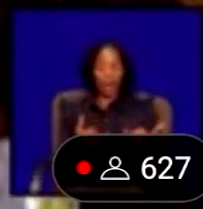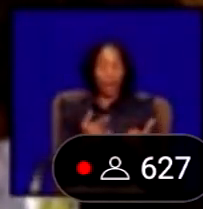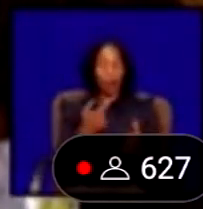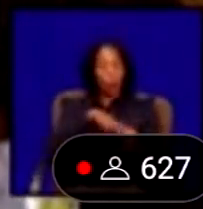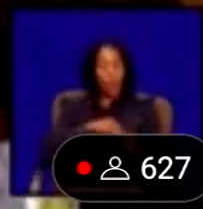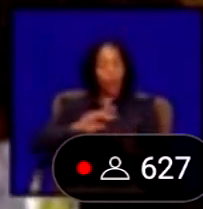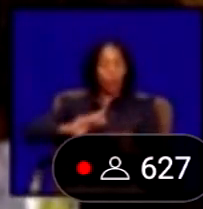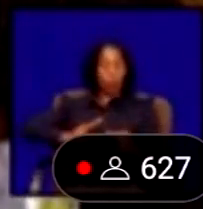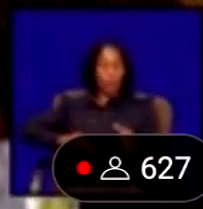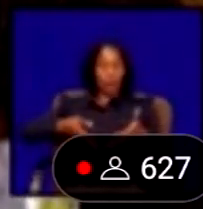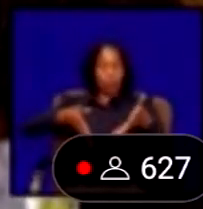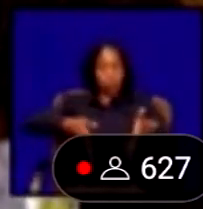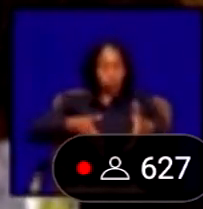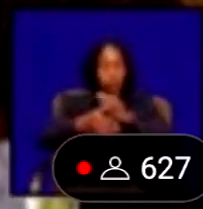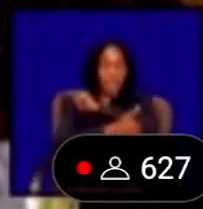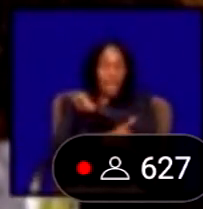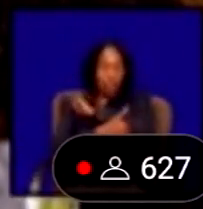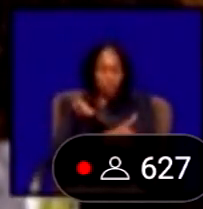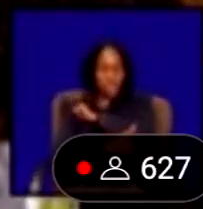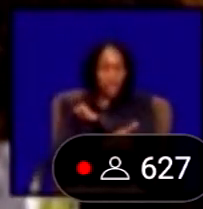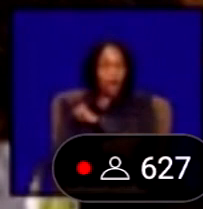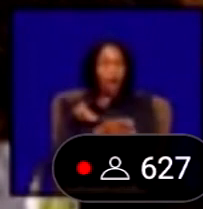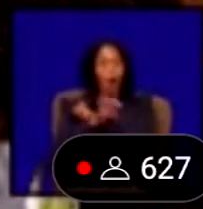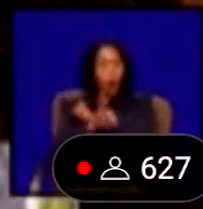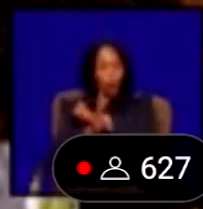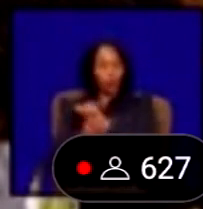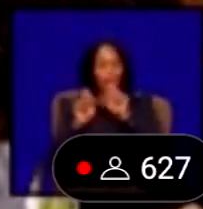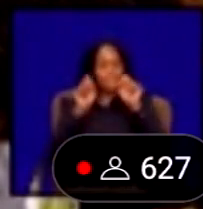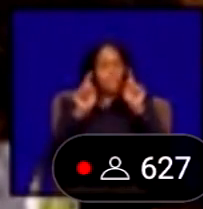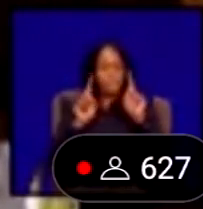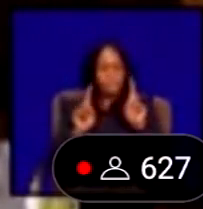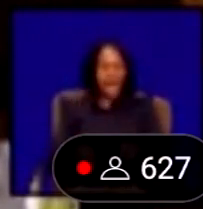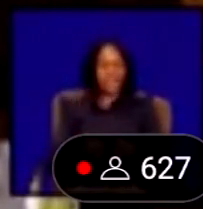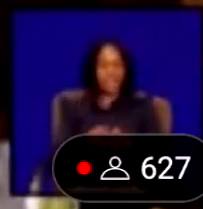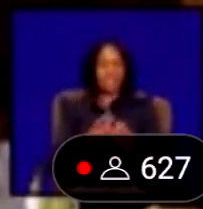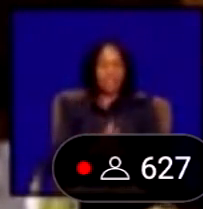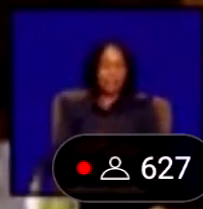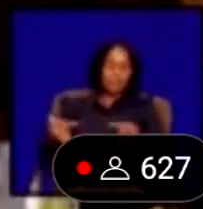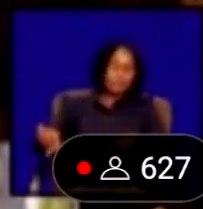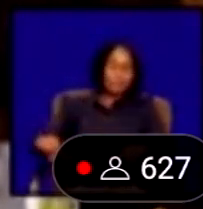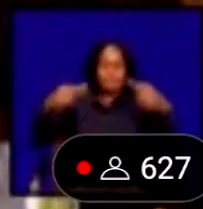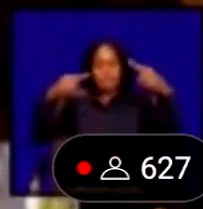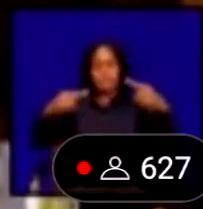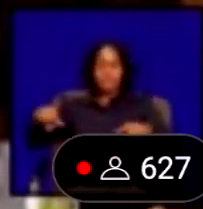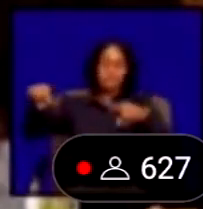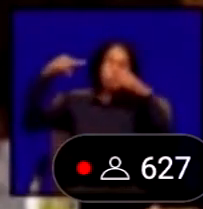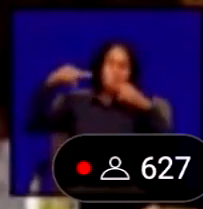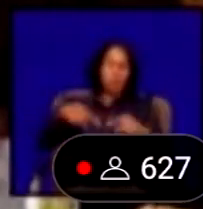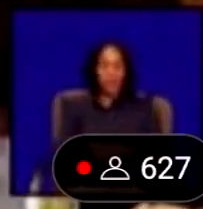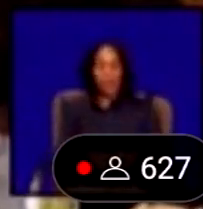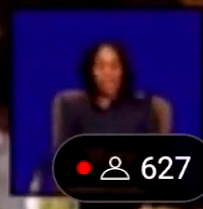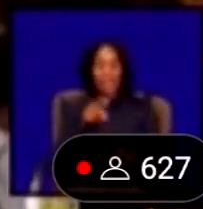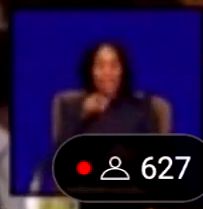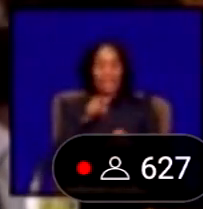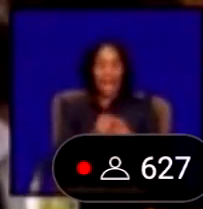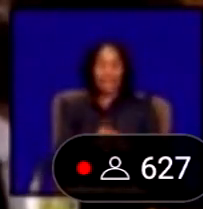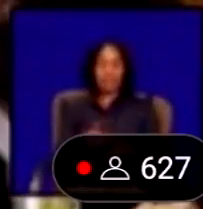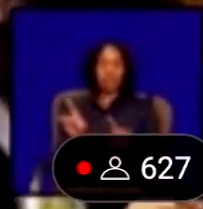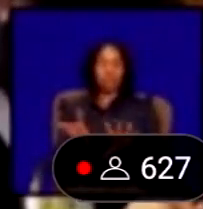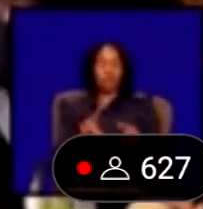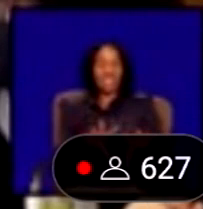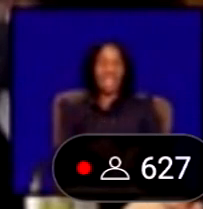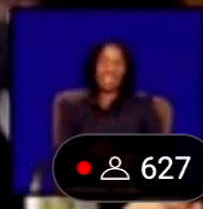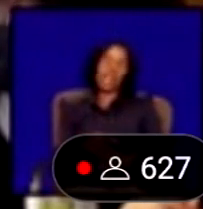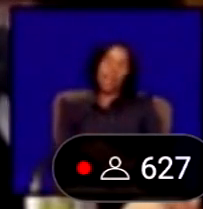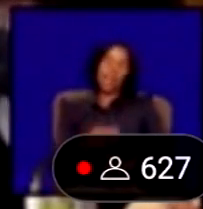country must also battle with a pandemic that has no vaccine. Everywhere we go,